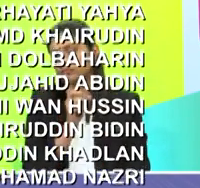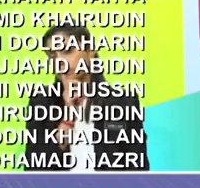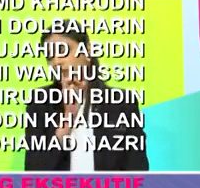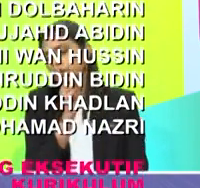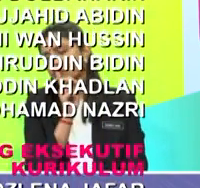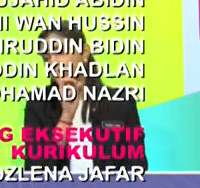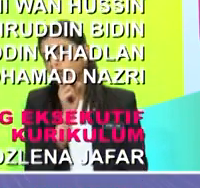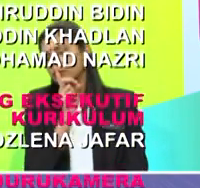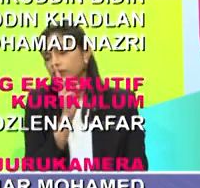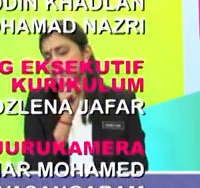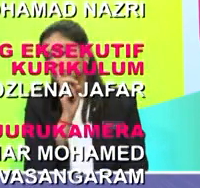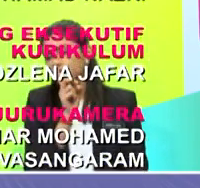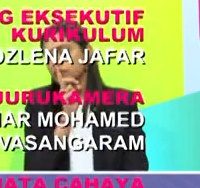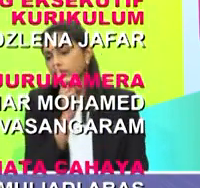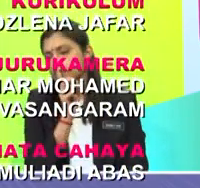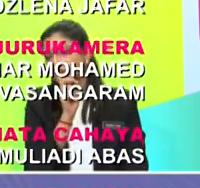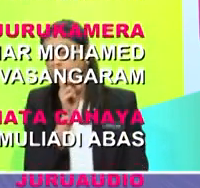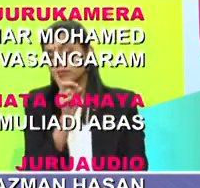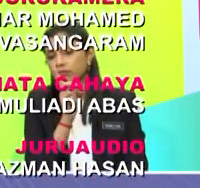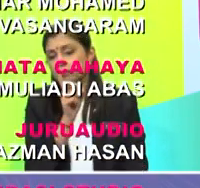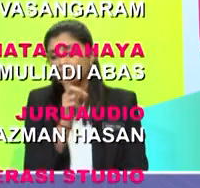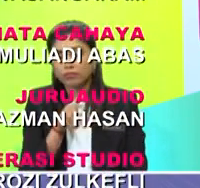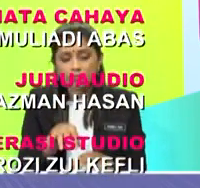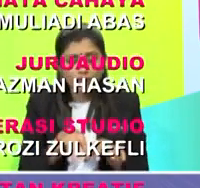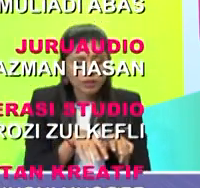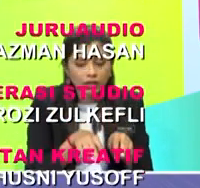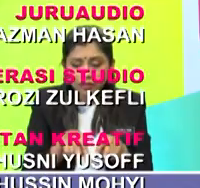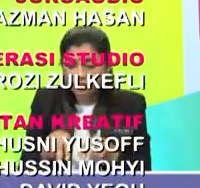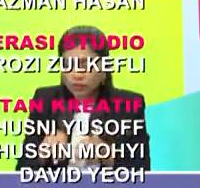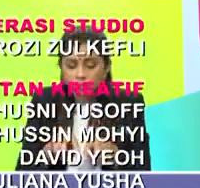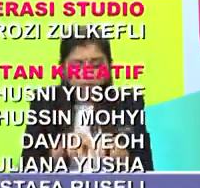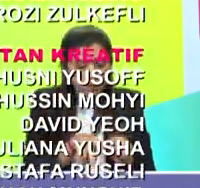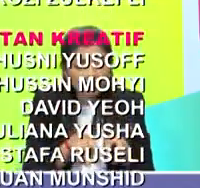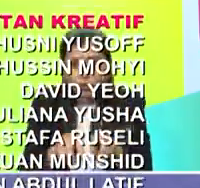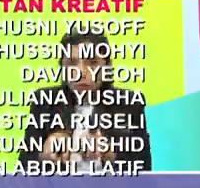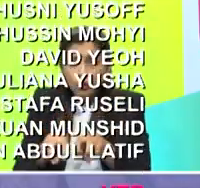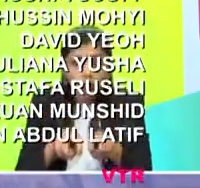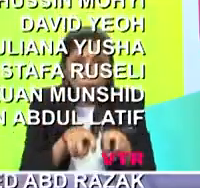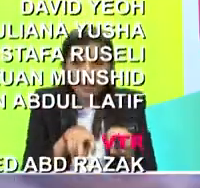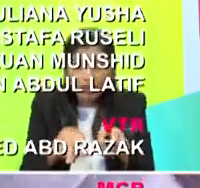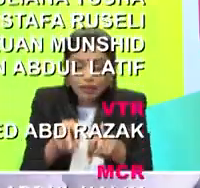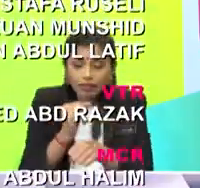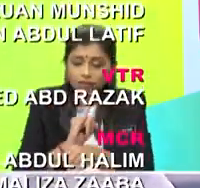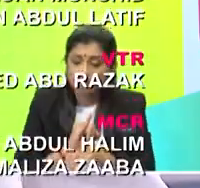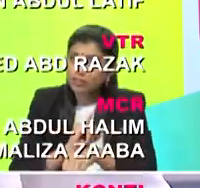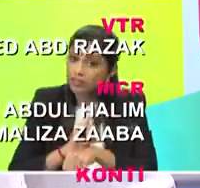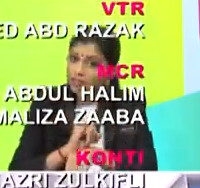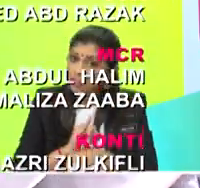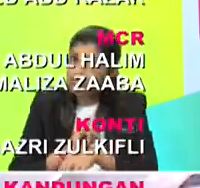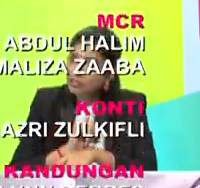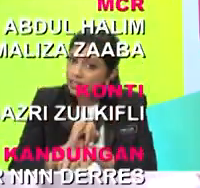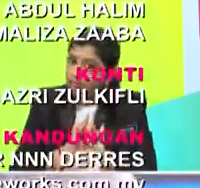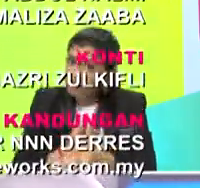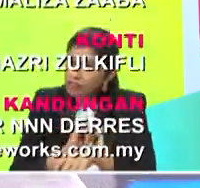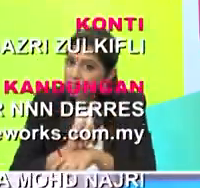quiet, while the insects are crawling under the skin? This green earth is going